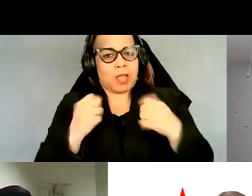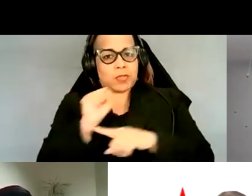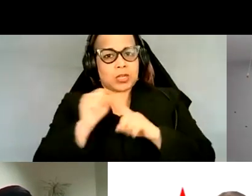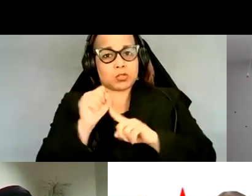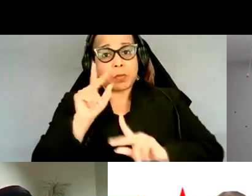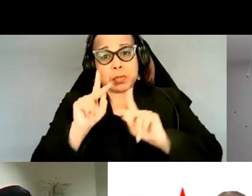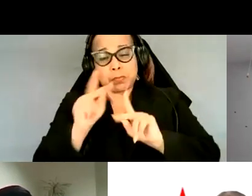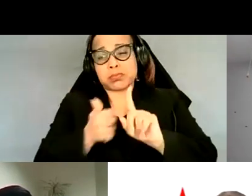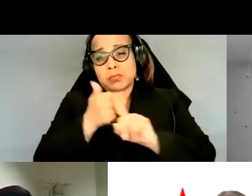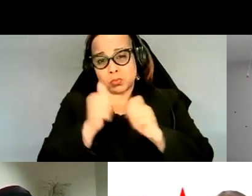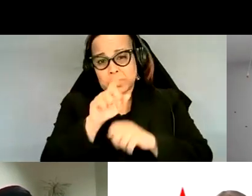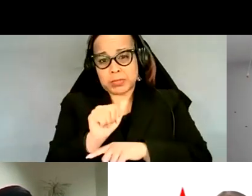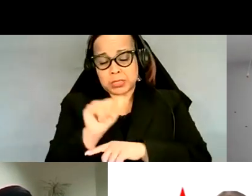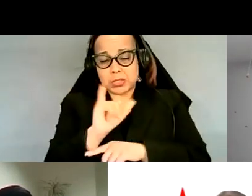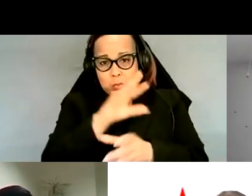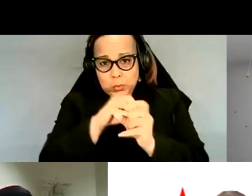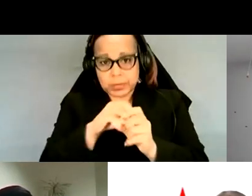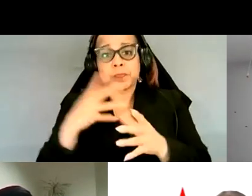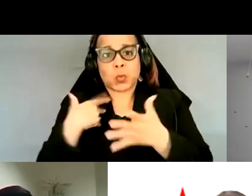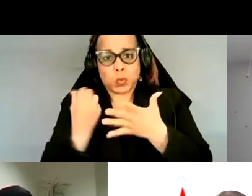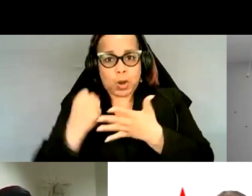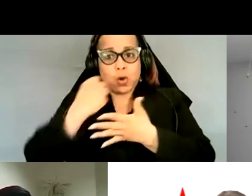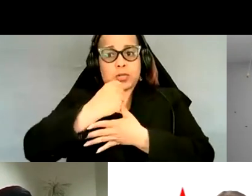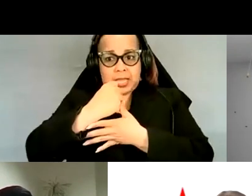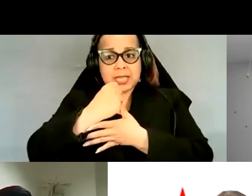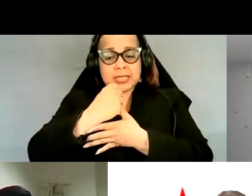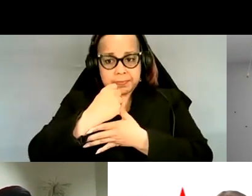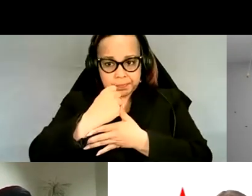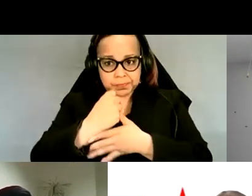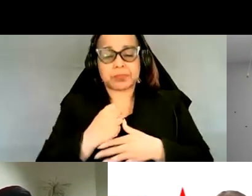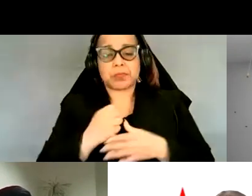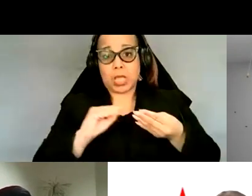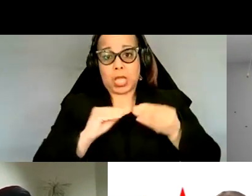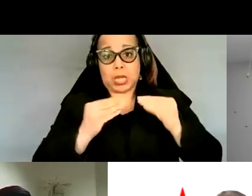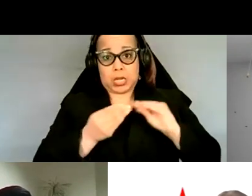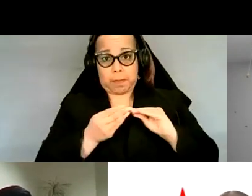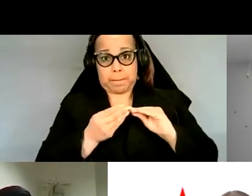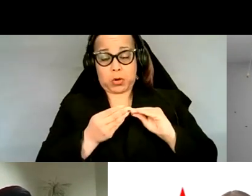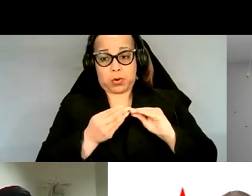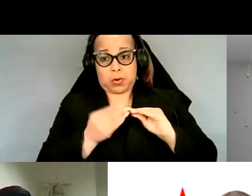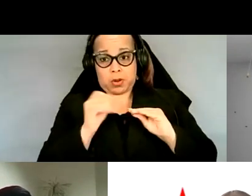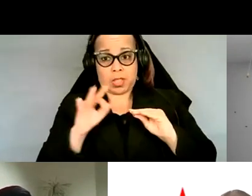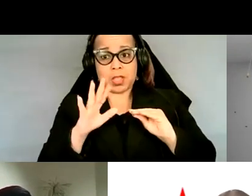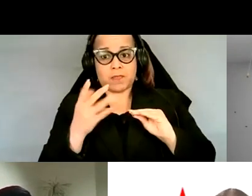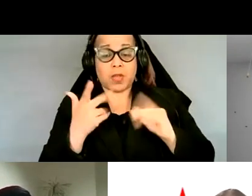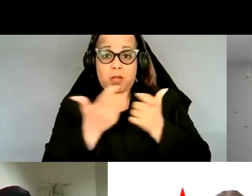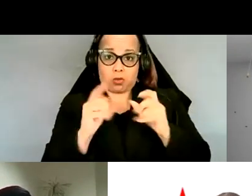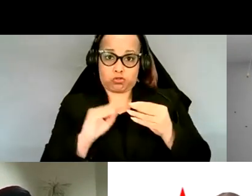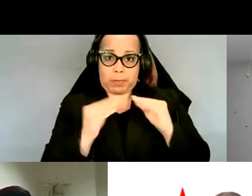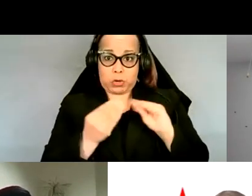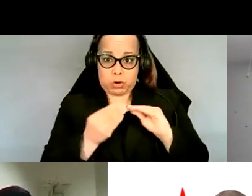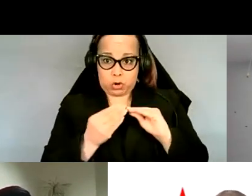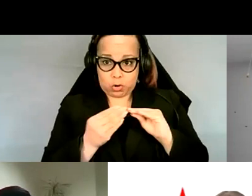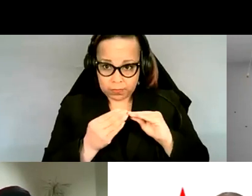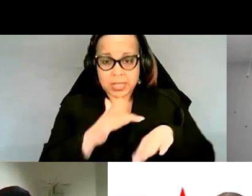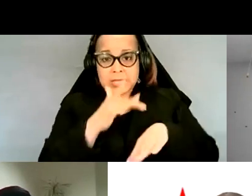with disabilities. We have prioritized and set aside a number of, in fact, a rather large number of slots